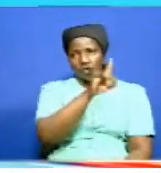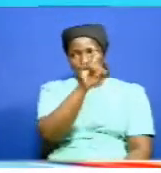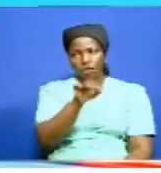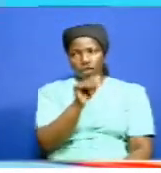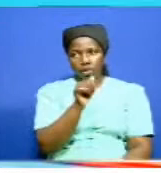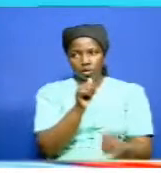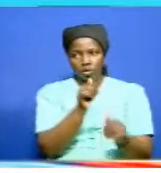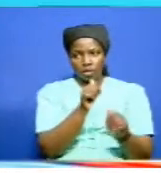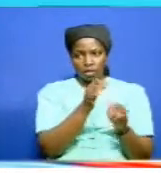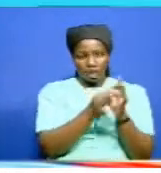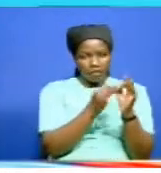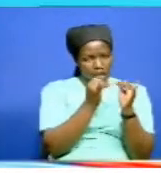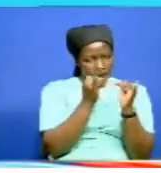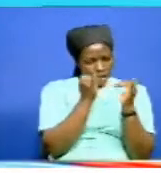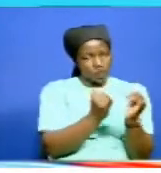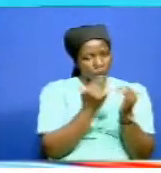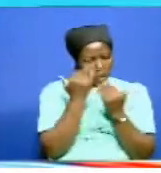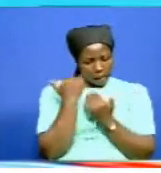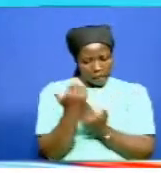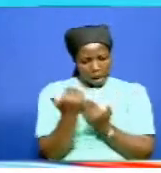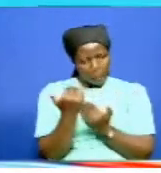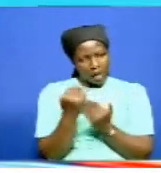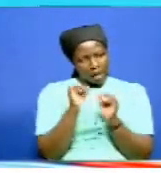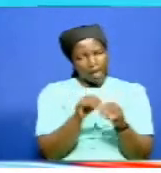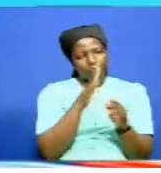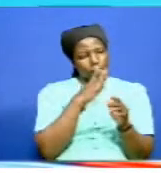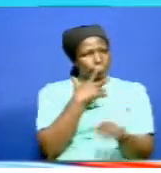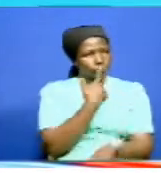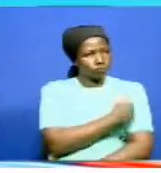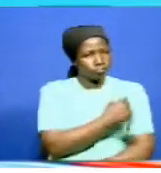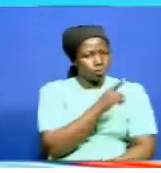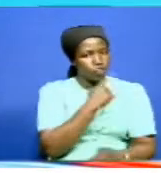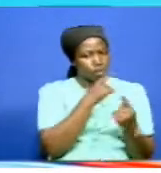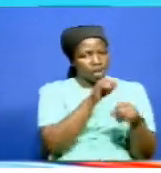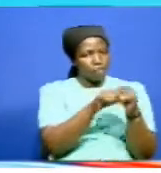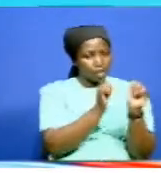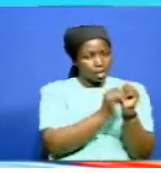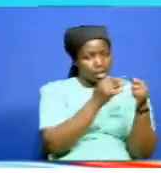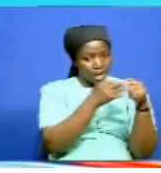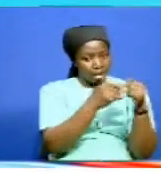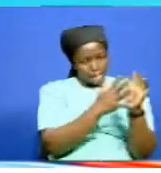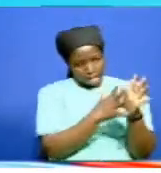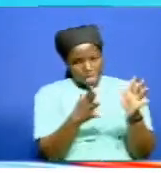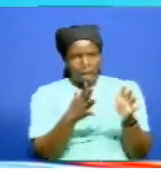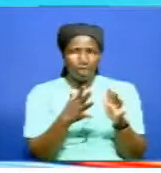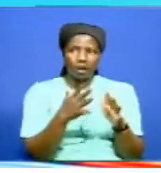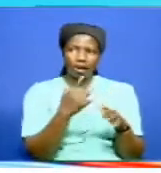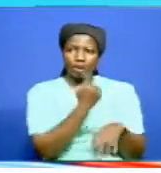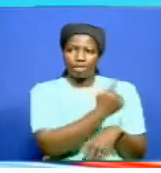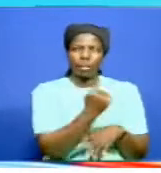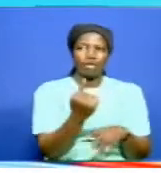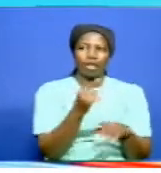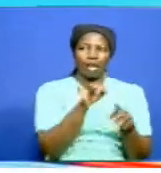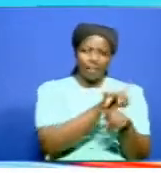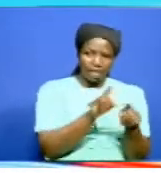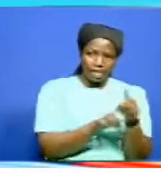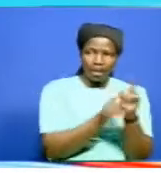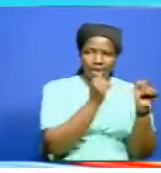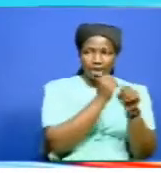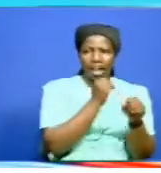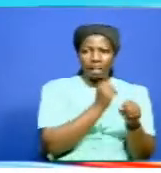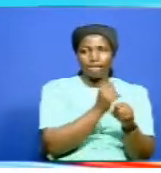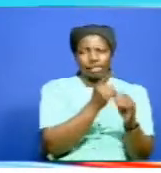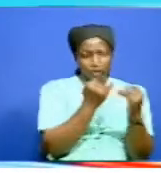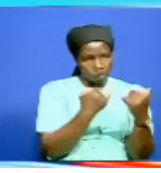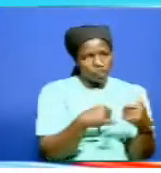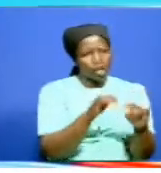newborns can get, but you did clear that out by talking about 18 for now, because each and everything that is being done is more or less